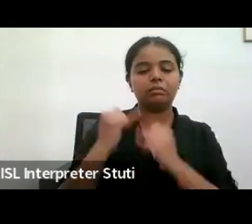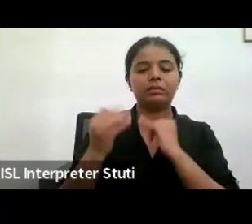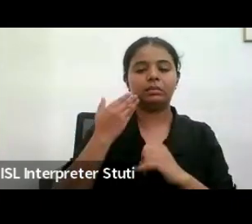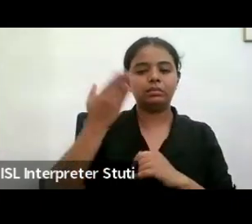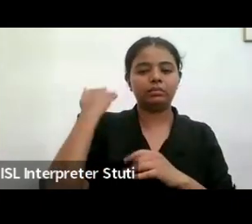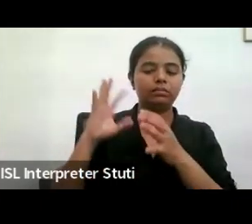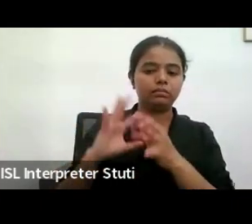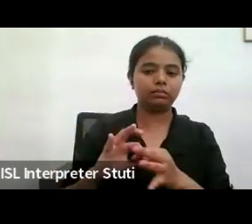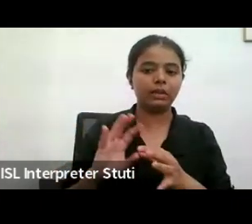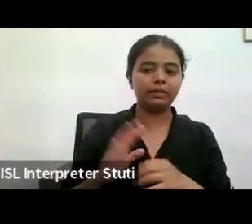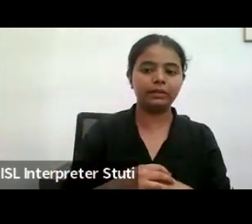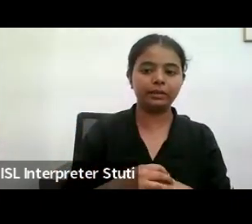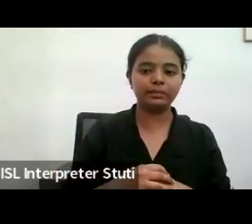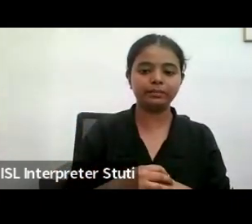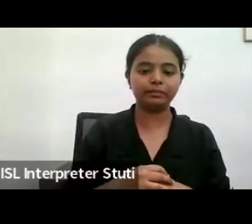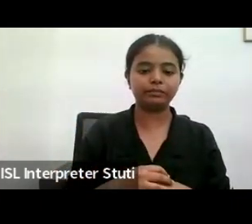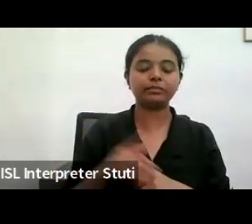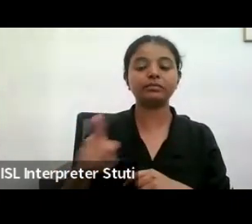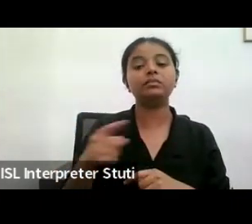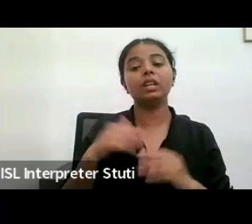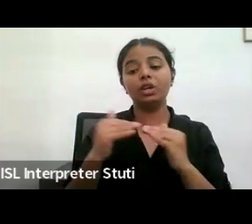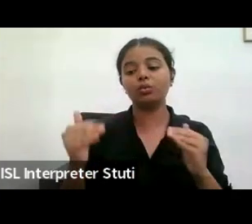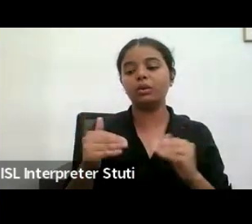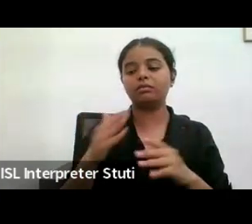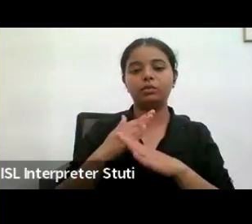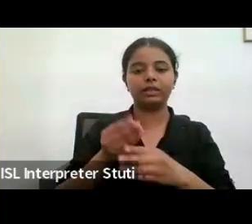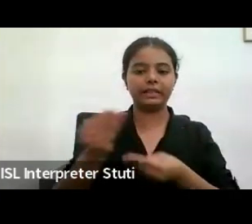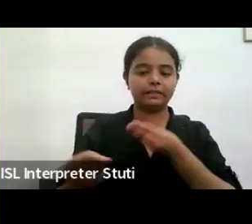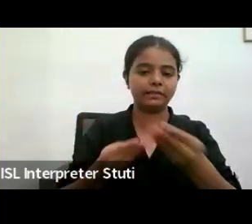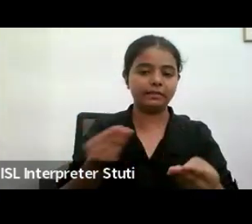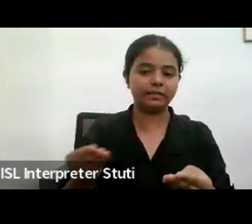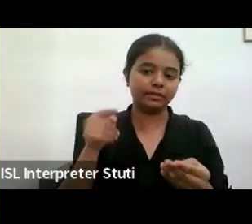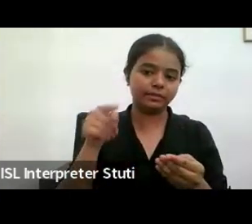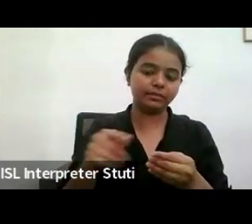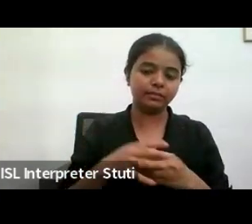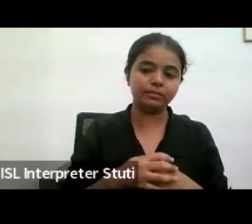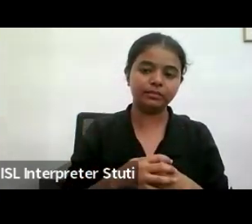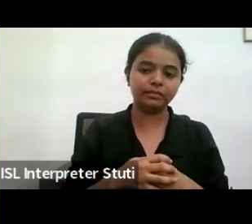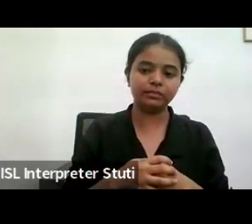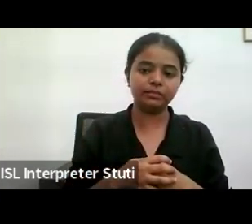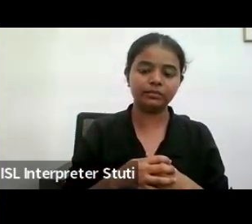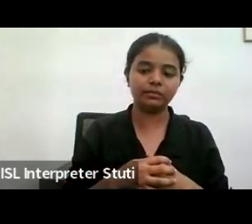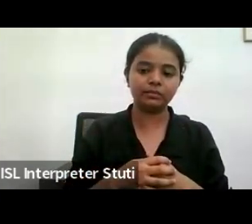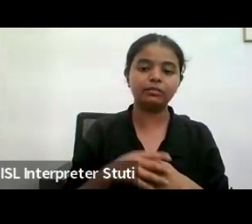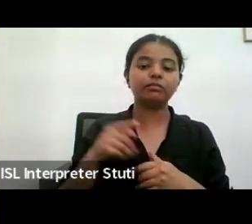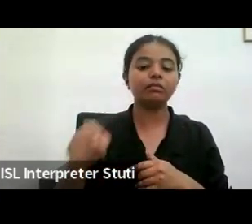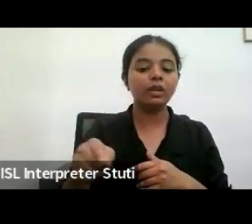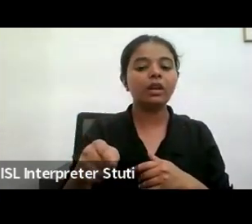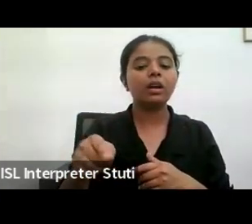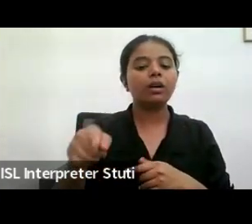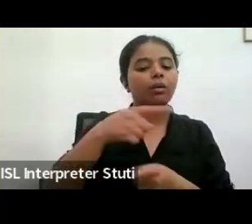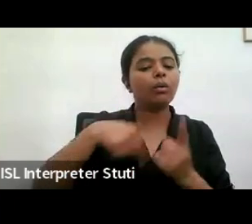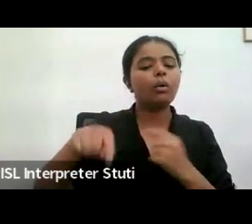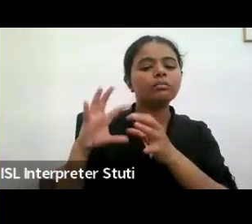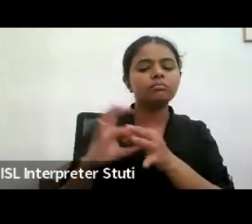more later. Equal protection in situations of risks, armed conflict, humanitarian emergencies,